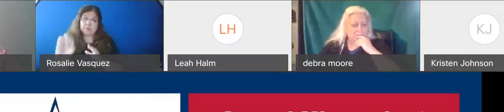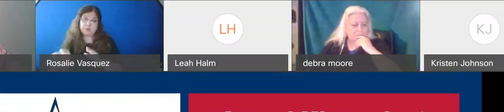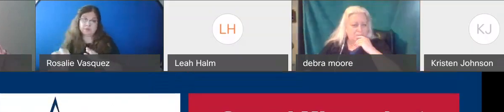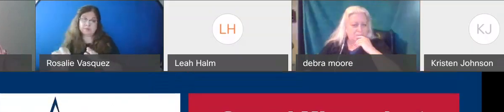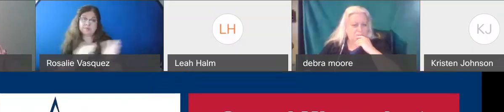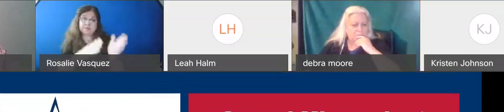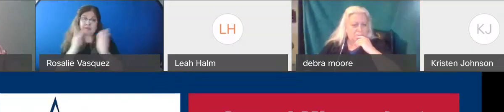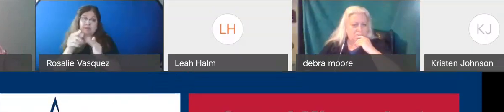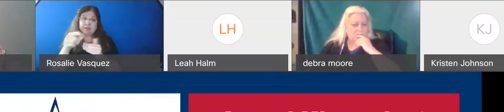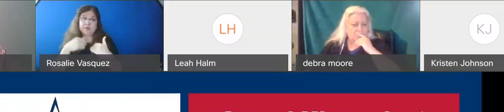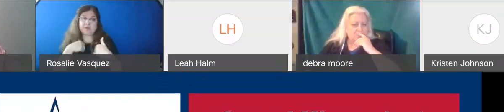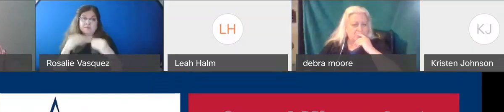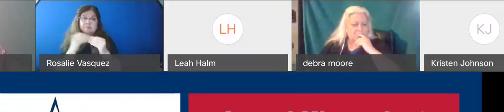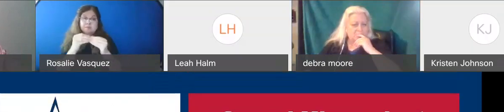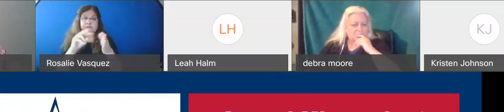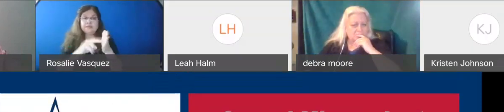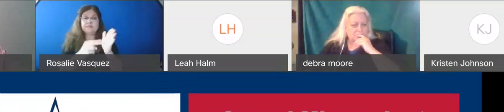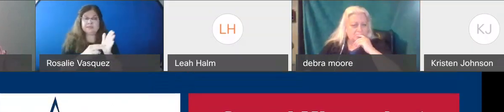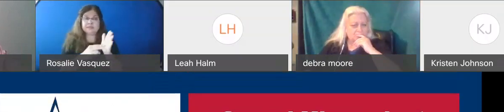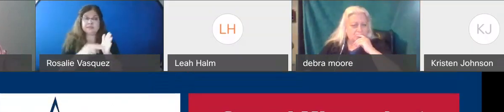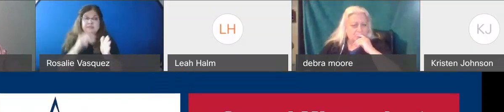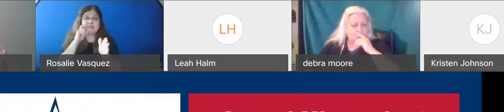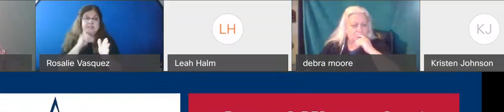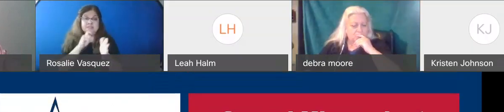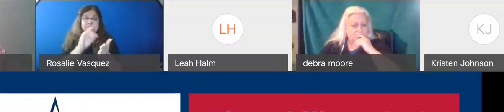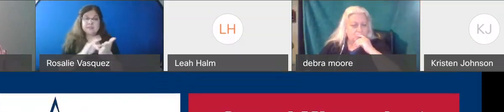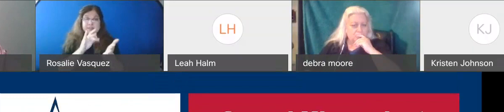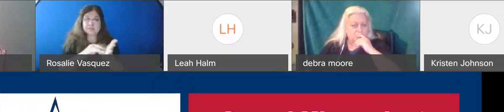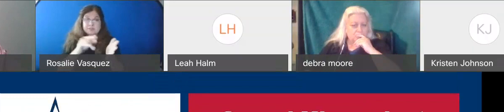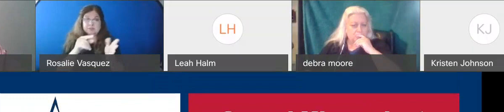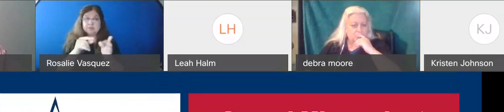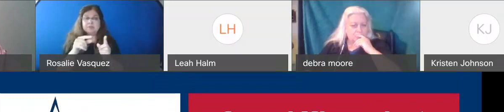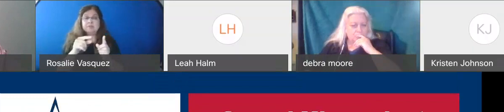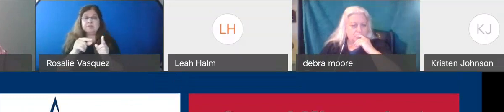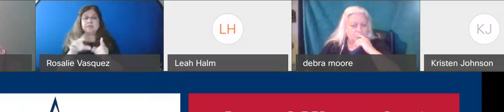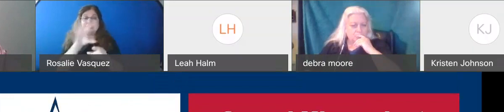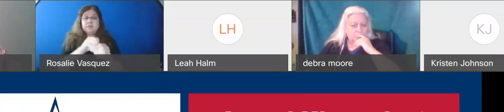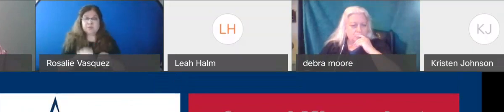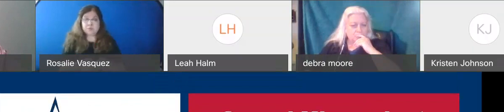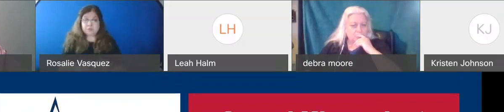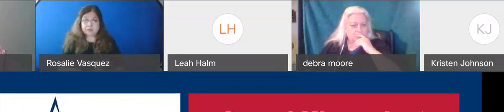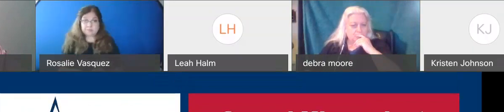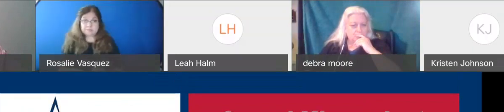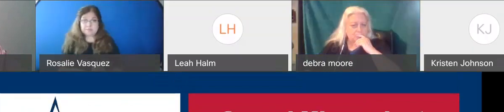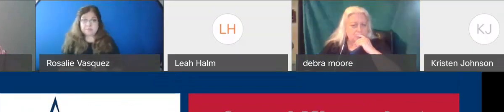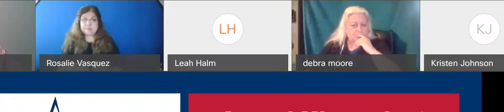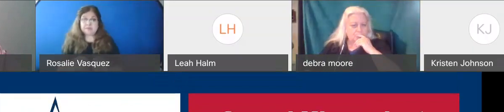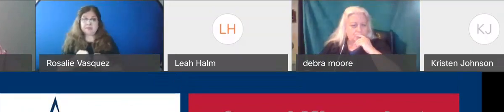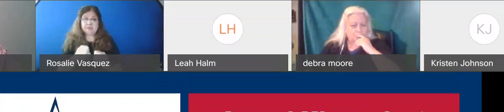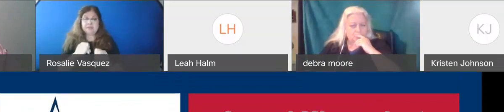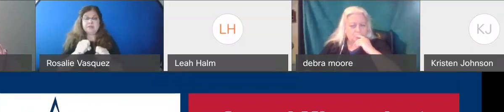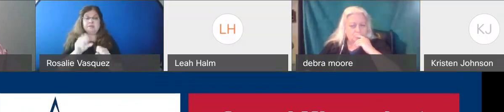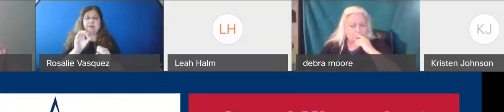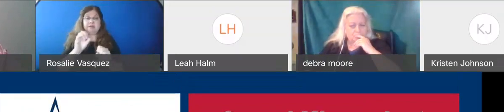And here we have some more definitions. So sexual assault is one of them. It includes rape, fondling, incest, or statutory